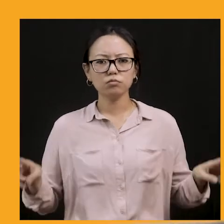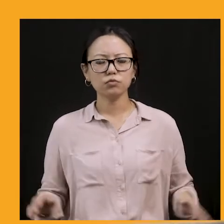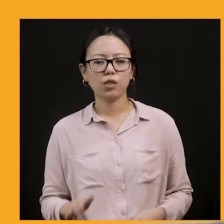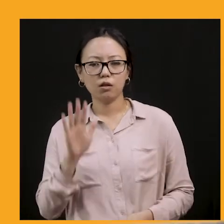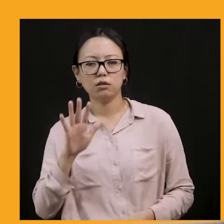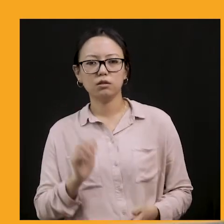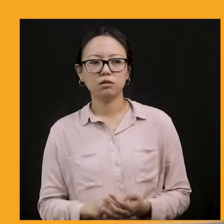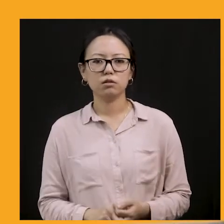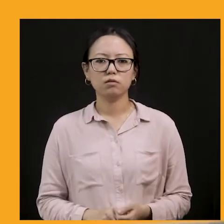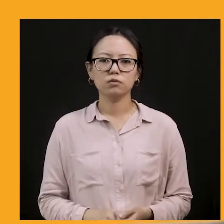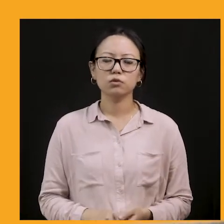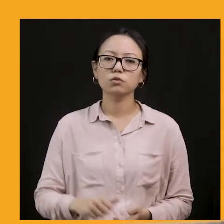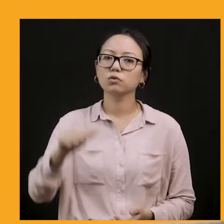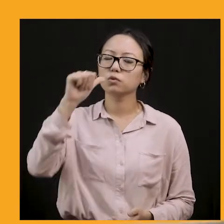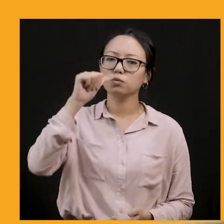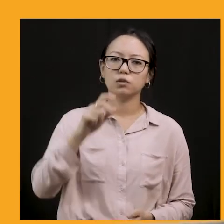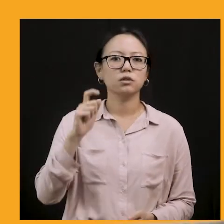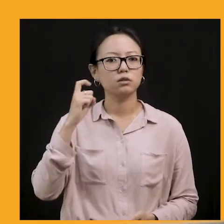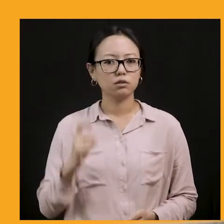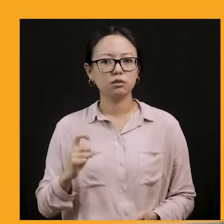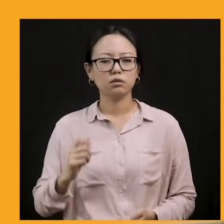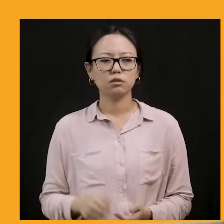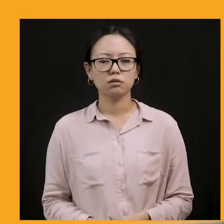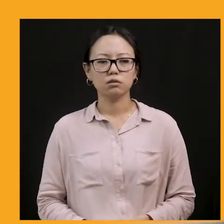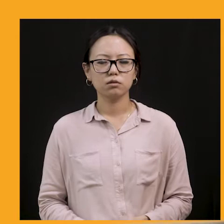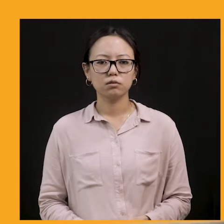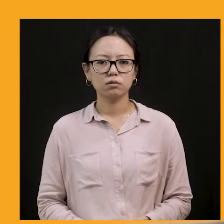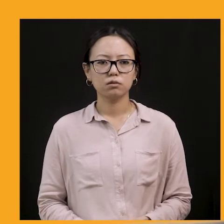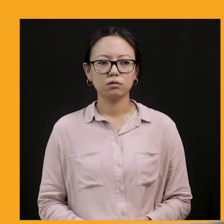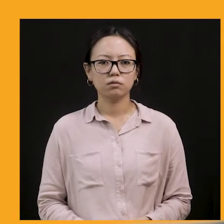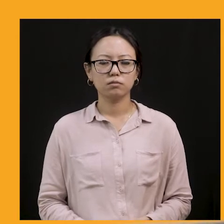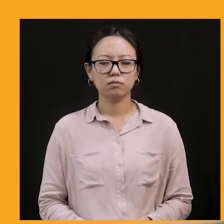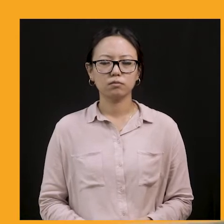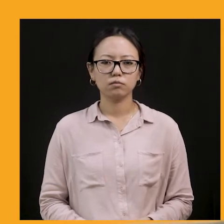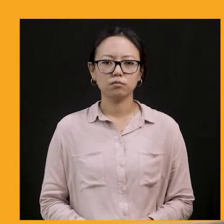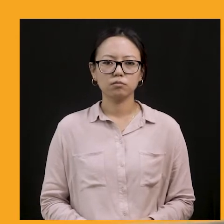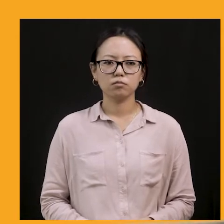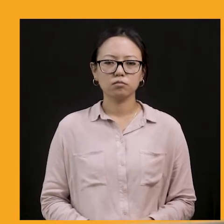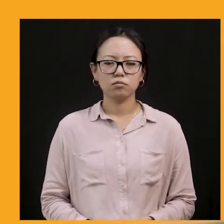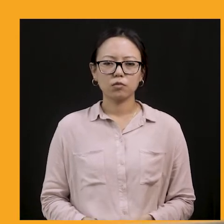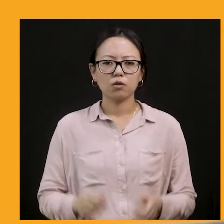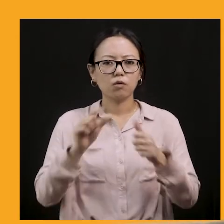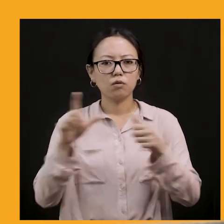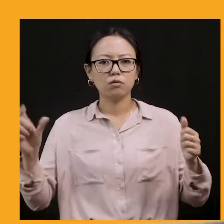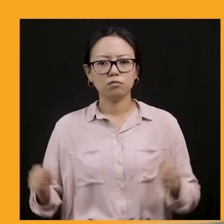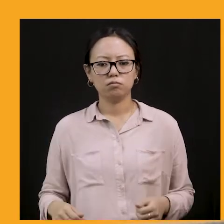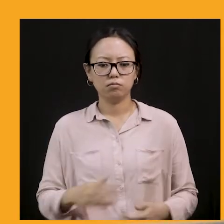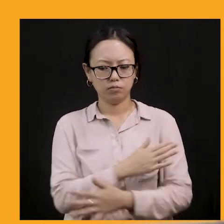they play a very important role. And every part of our body, they have to